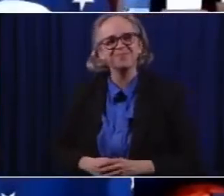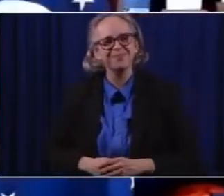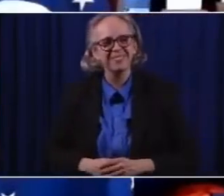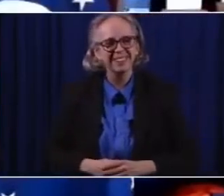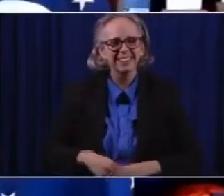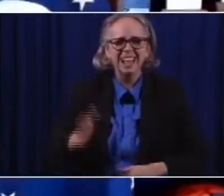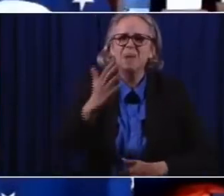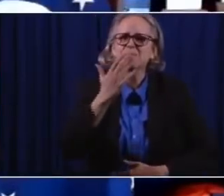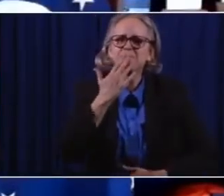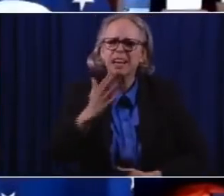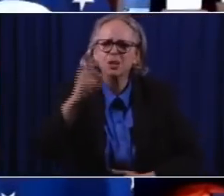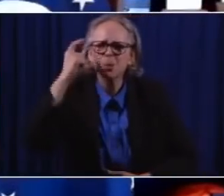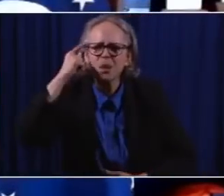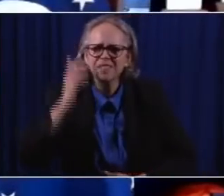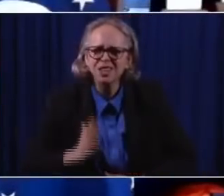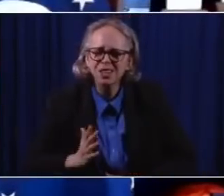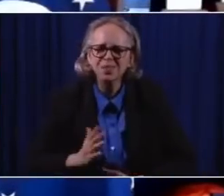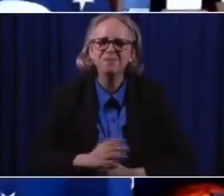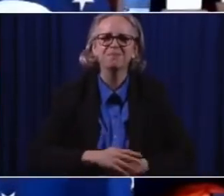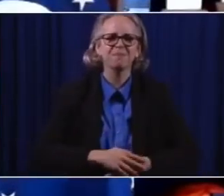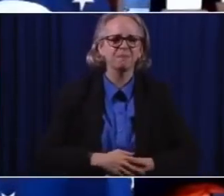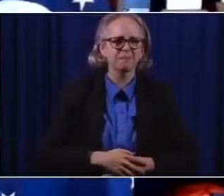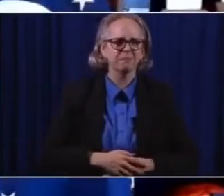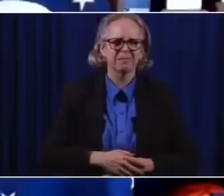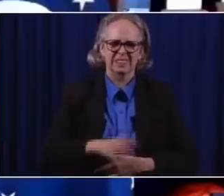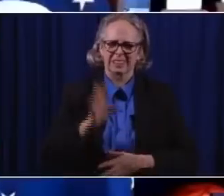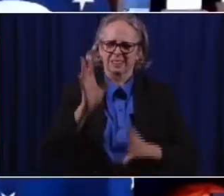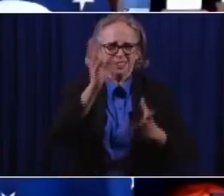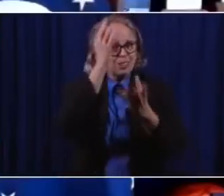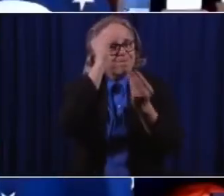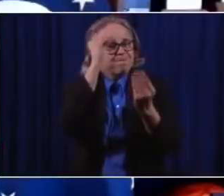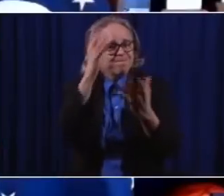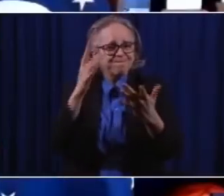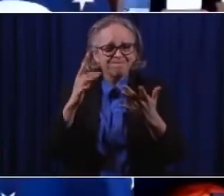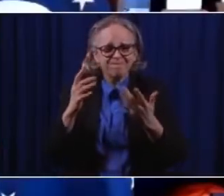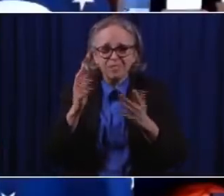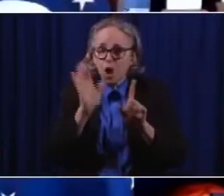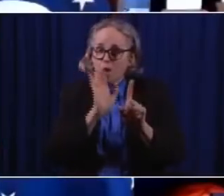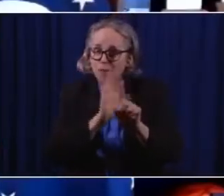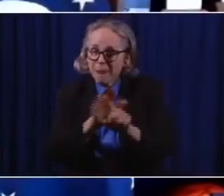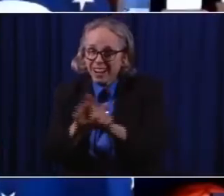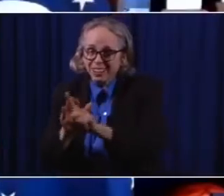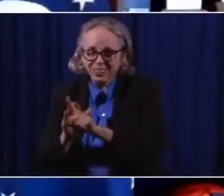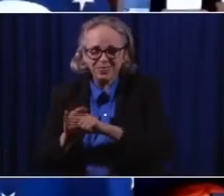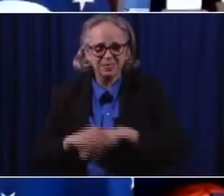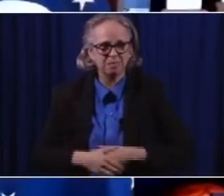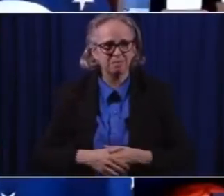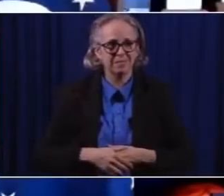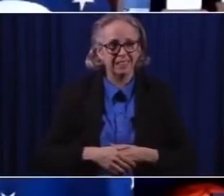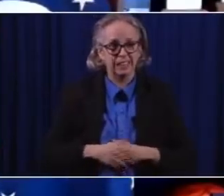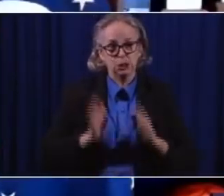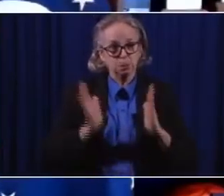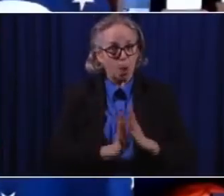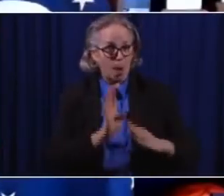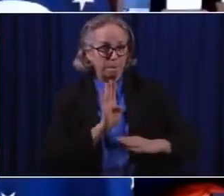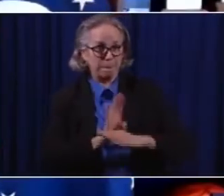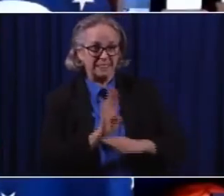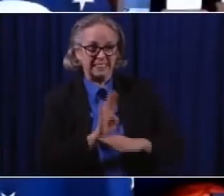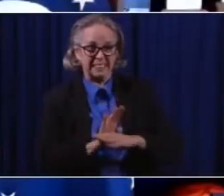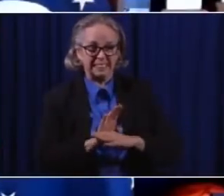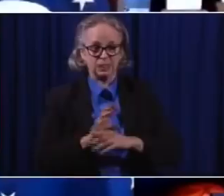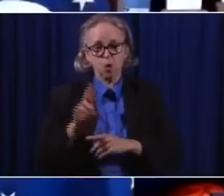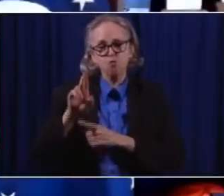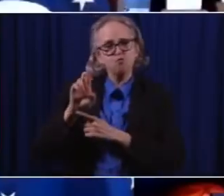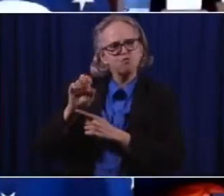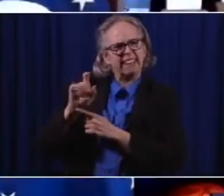I wanted to just give a quick update and reminder about the Small Business Relief Grant. We made